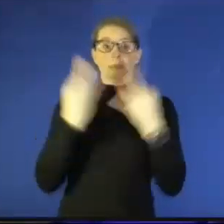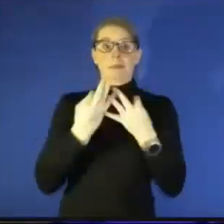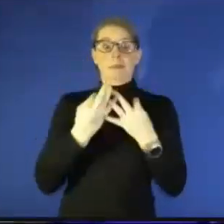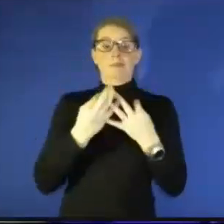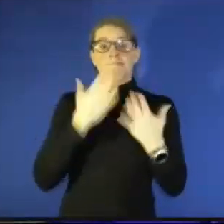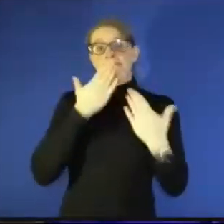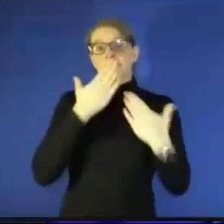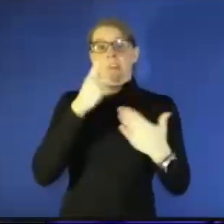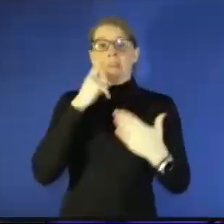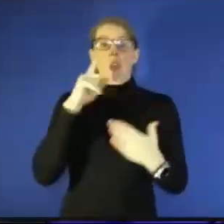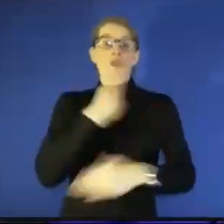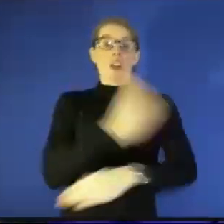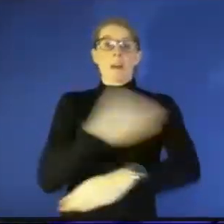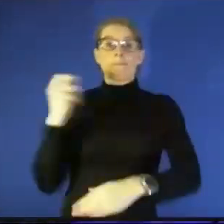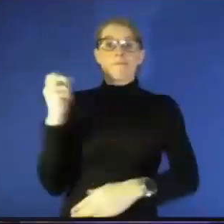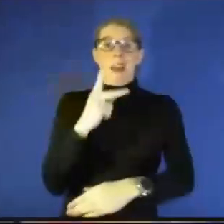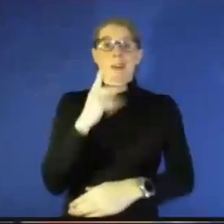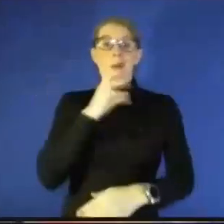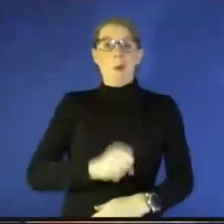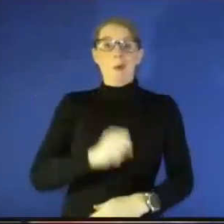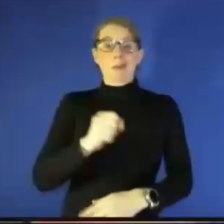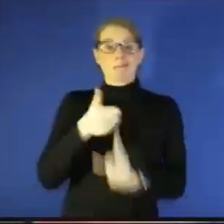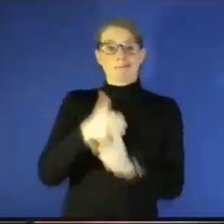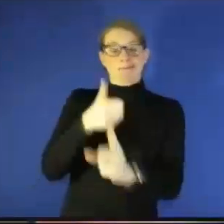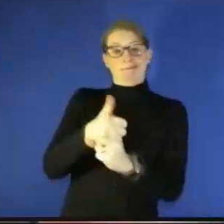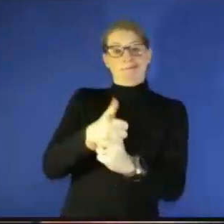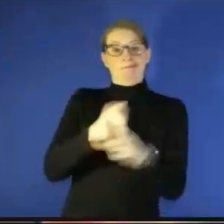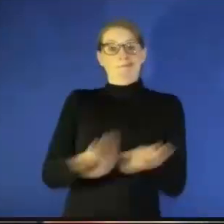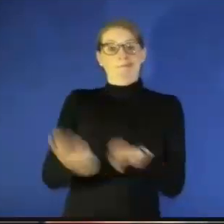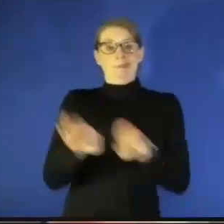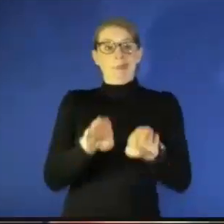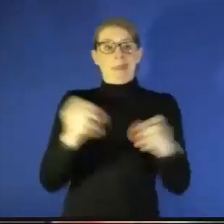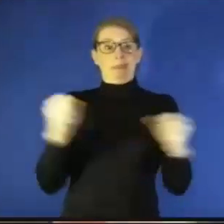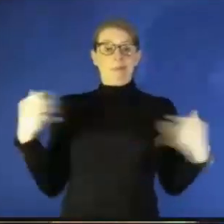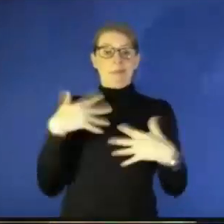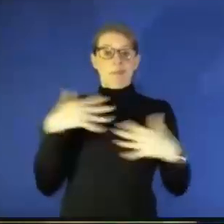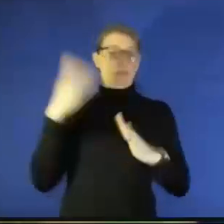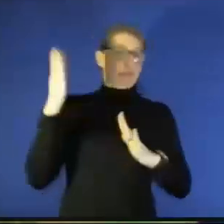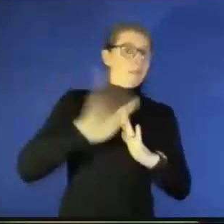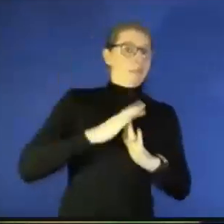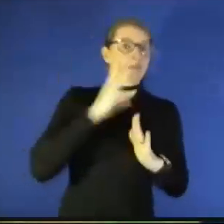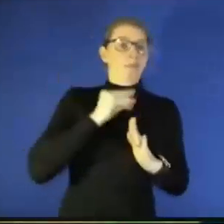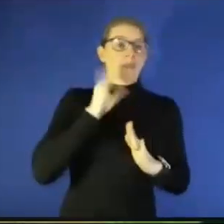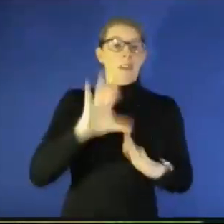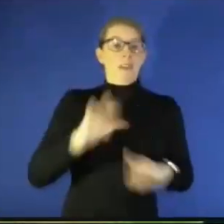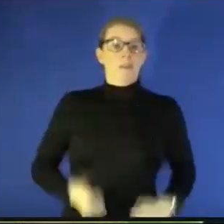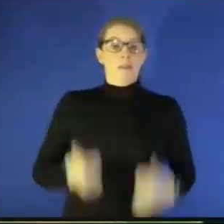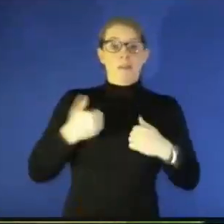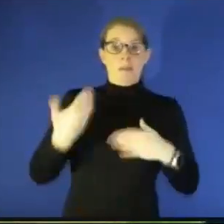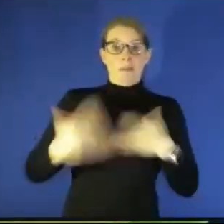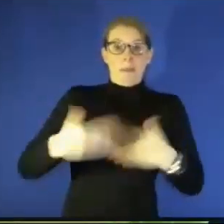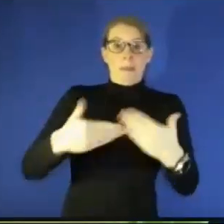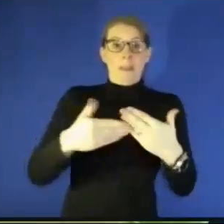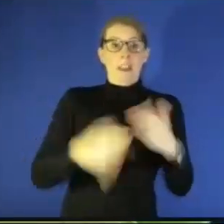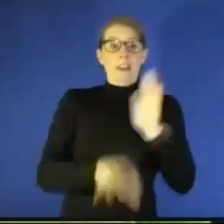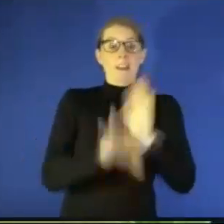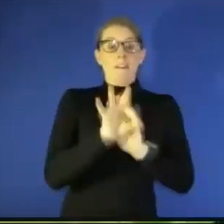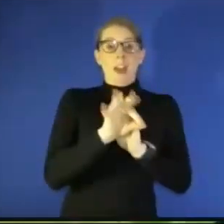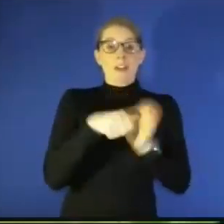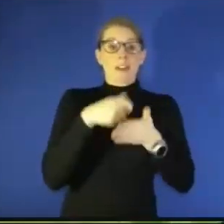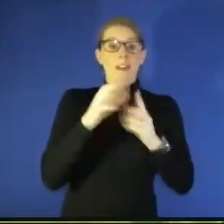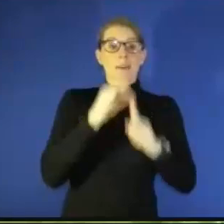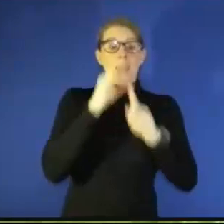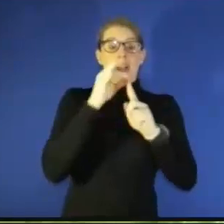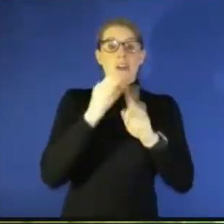daughter back to her old self after one of the scariest experiences of their lives. And they found a special way to thank the healing doctor